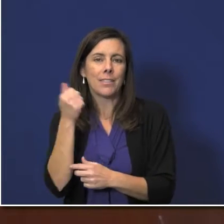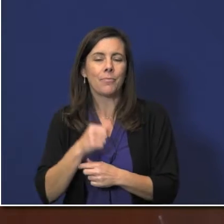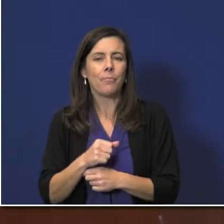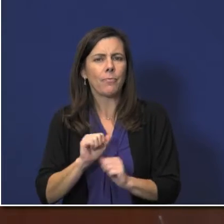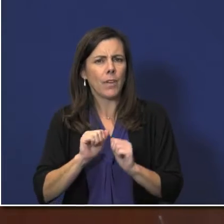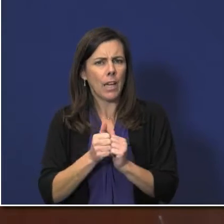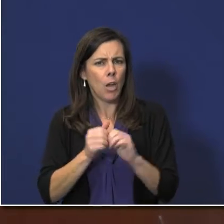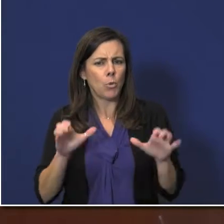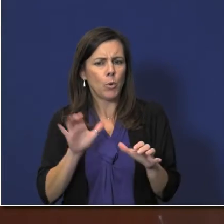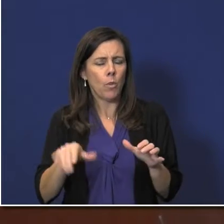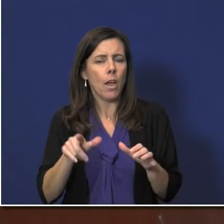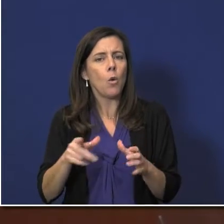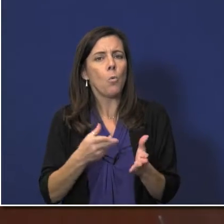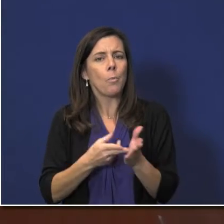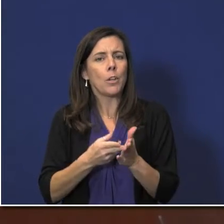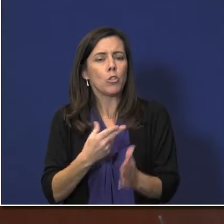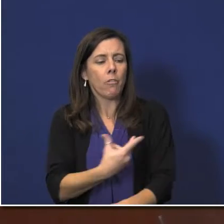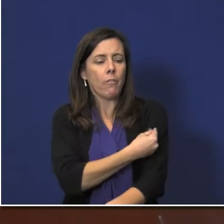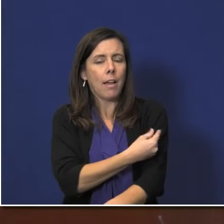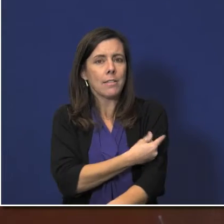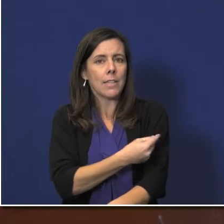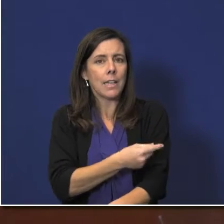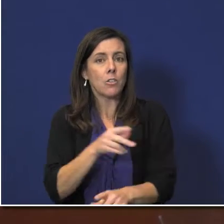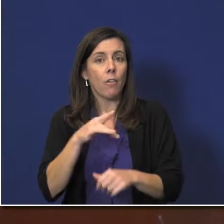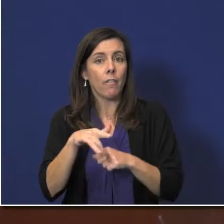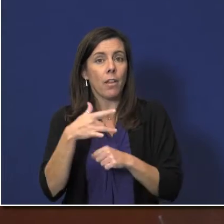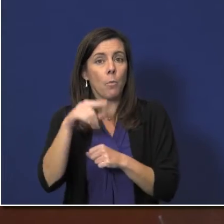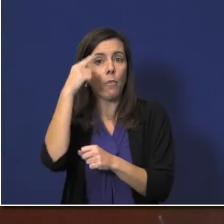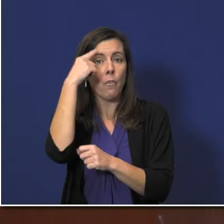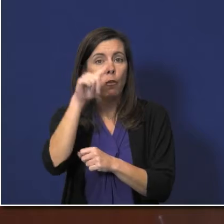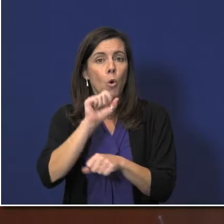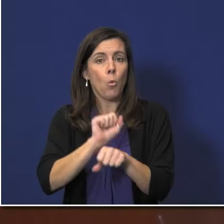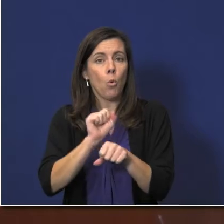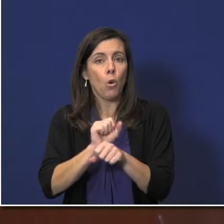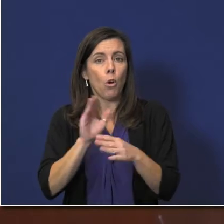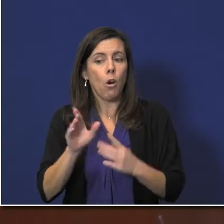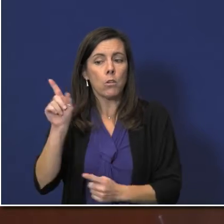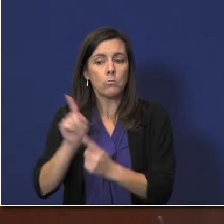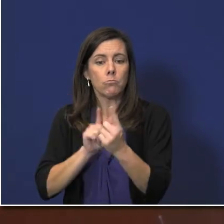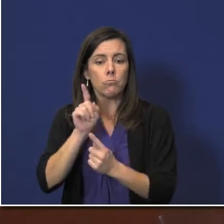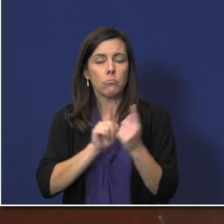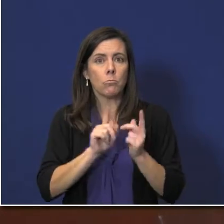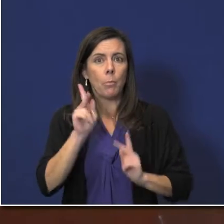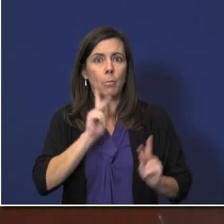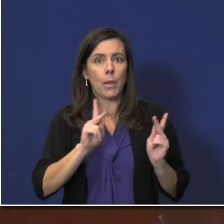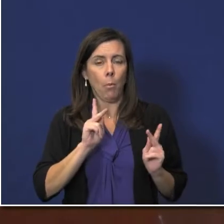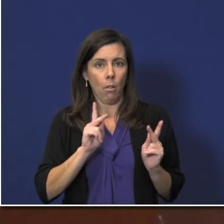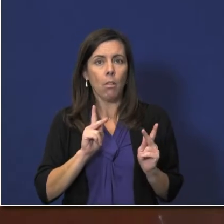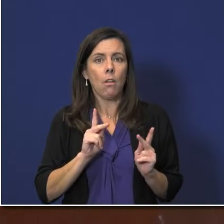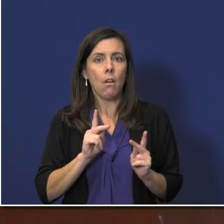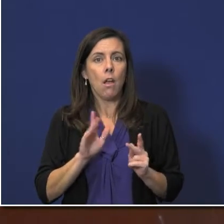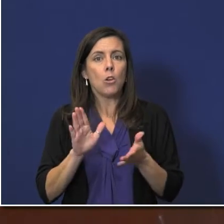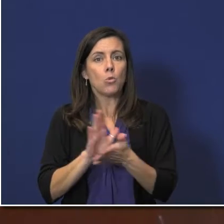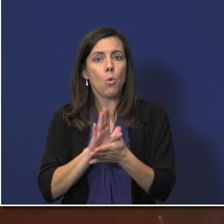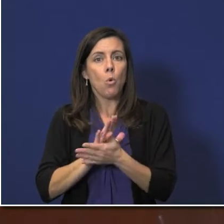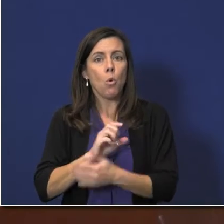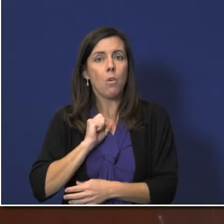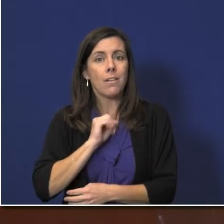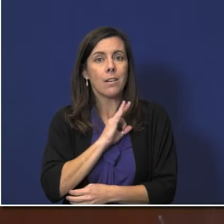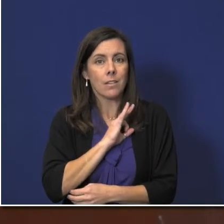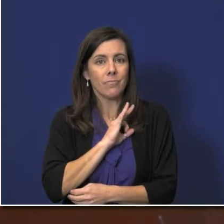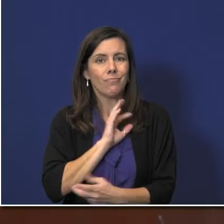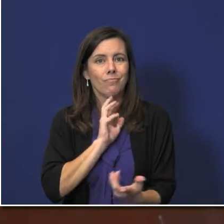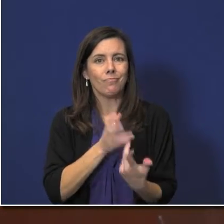ensure vaccines are available for those workers who interact with the most people on a daily basis, and school employees clearly fit that